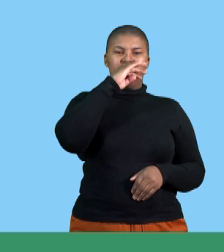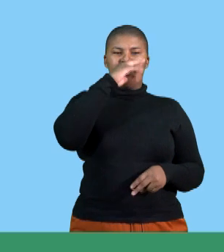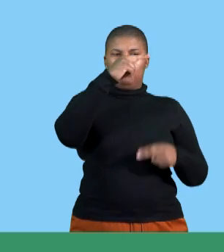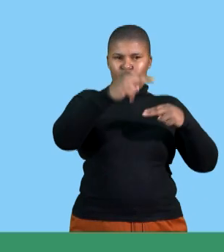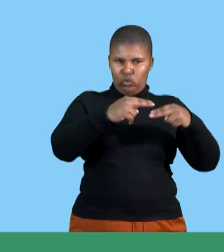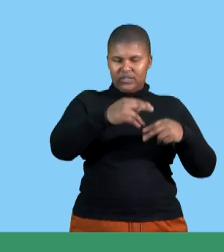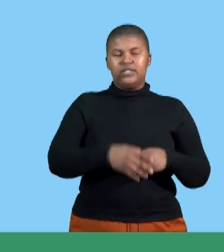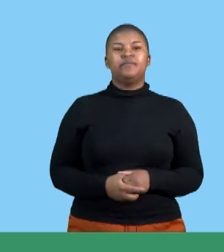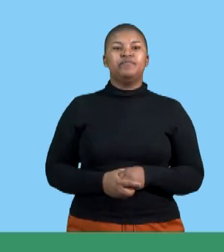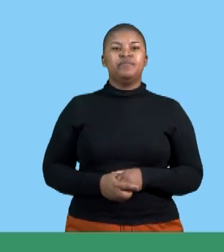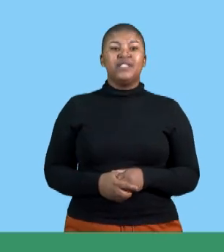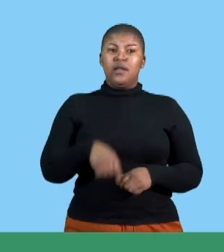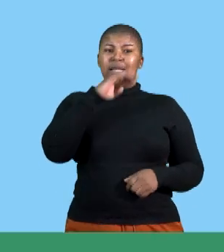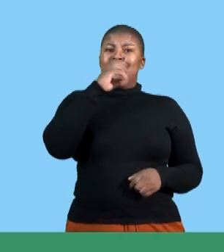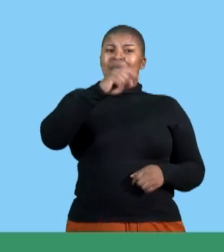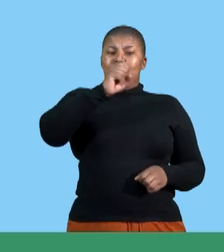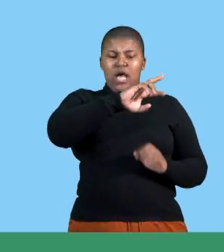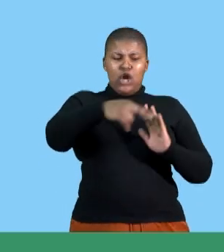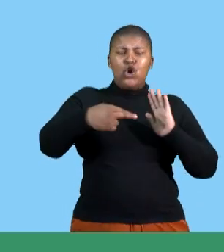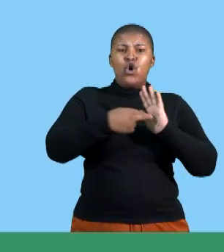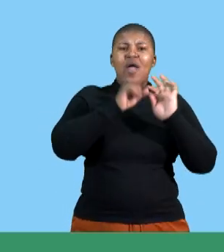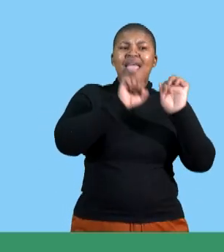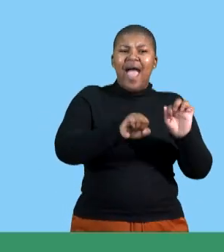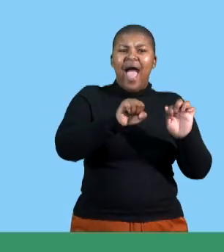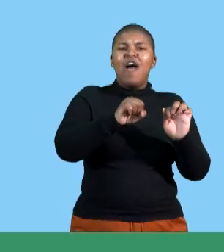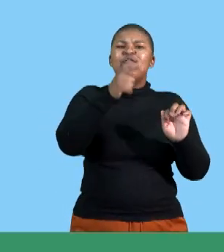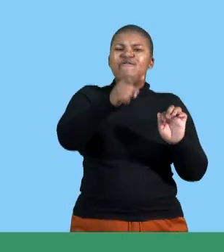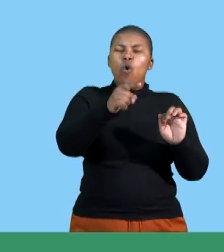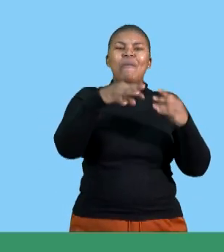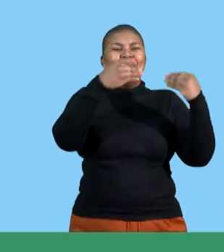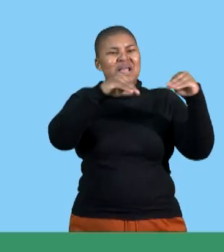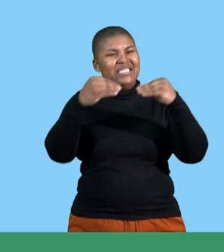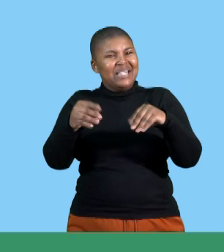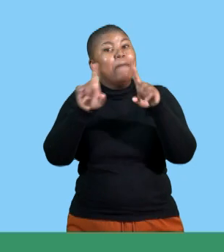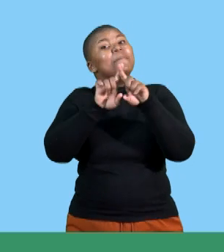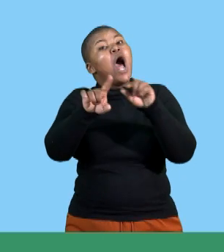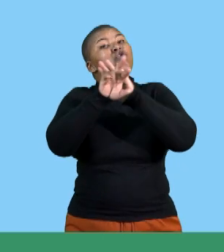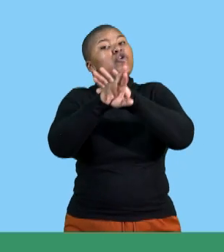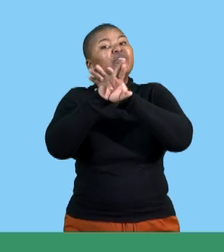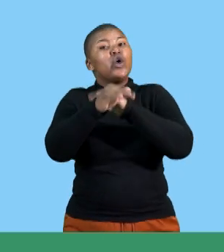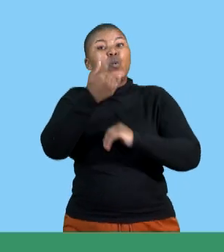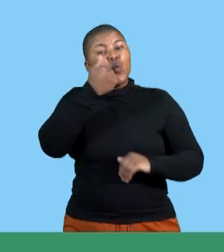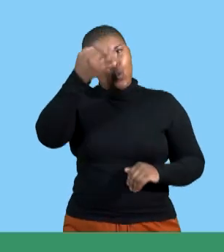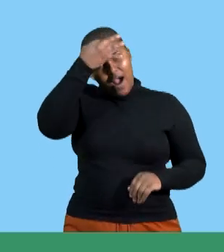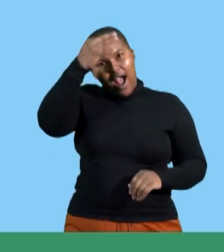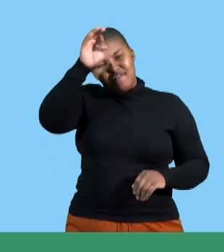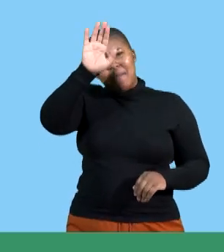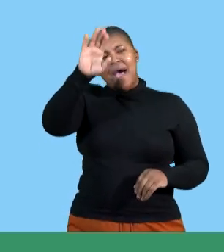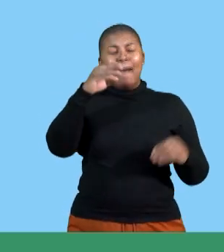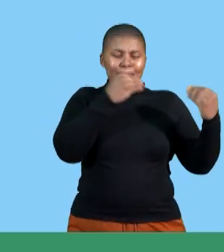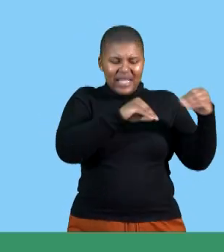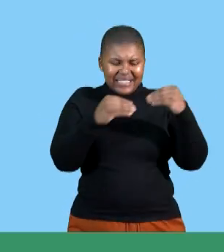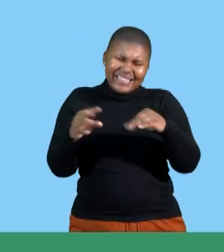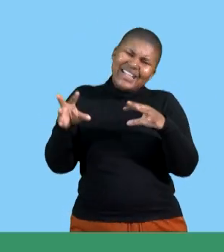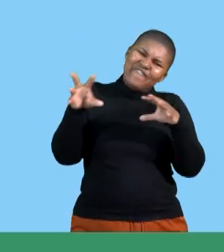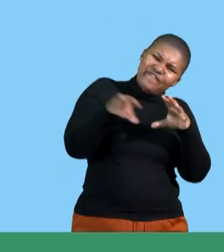on the role of commercial enterprise on behalf of the government. So with state-owned company, we are referring to those